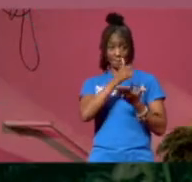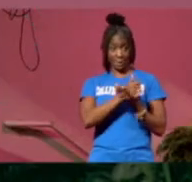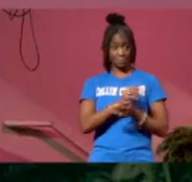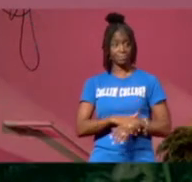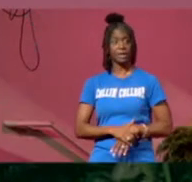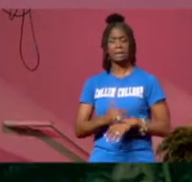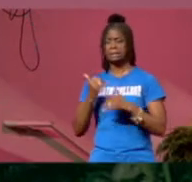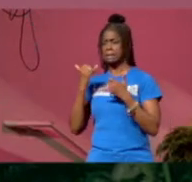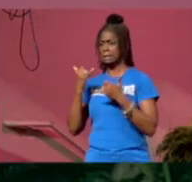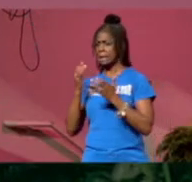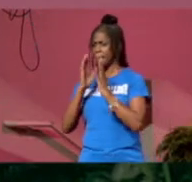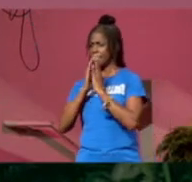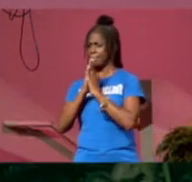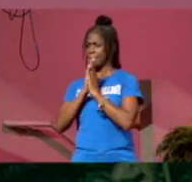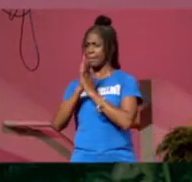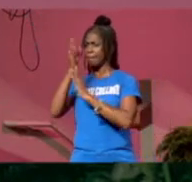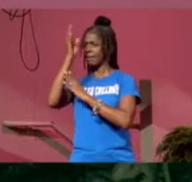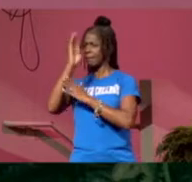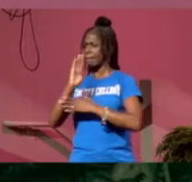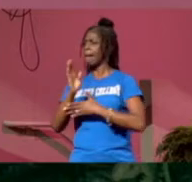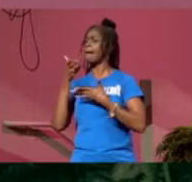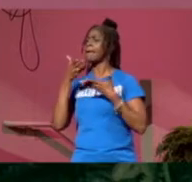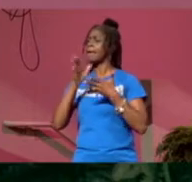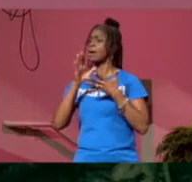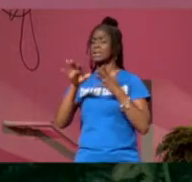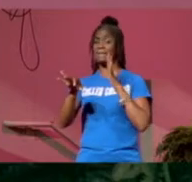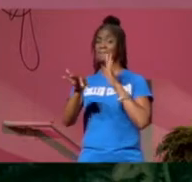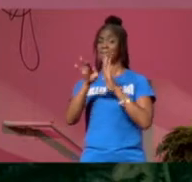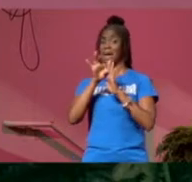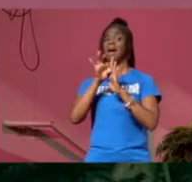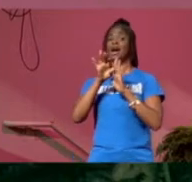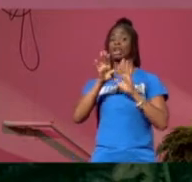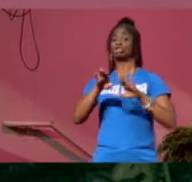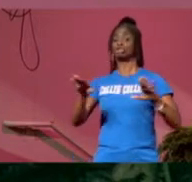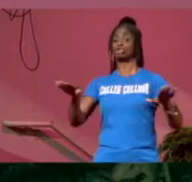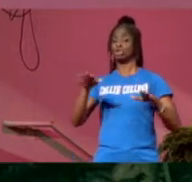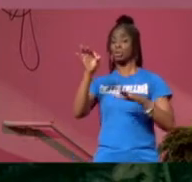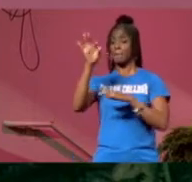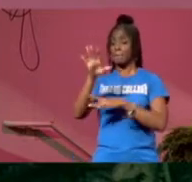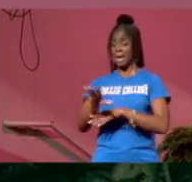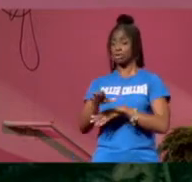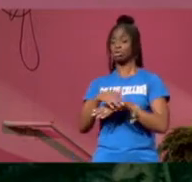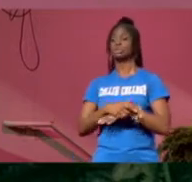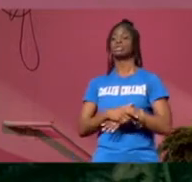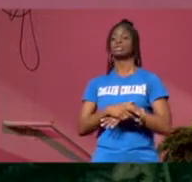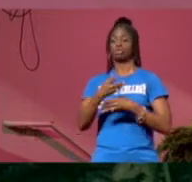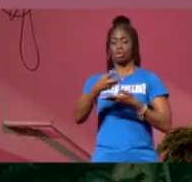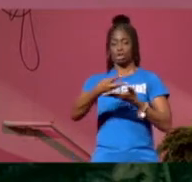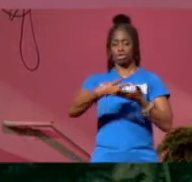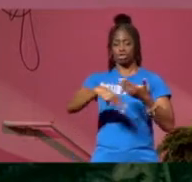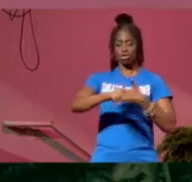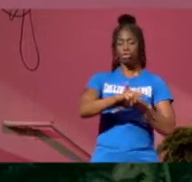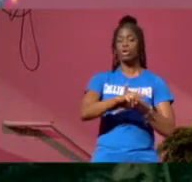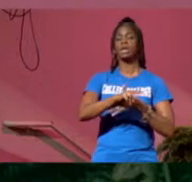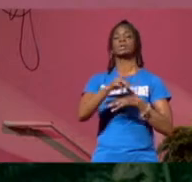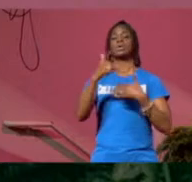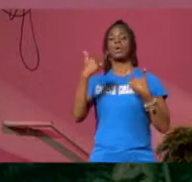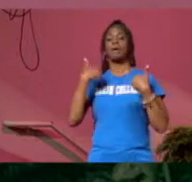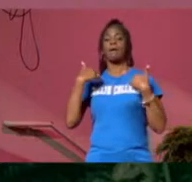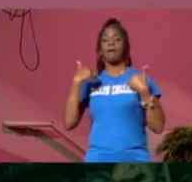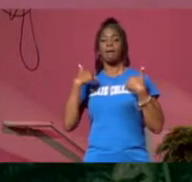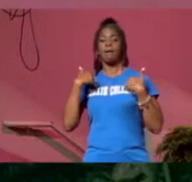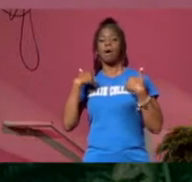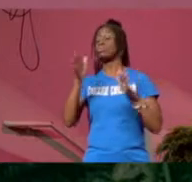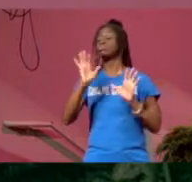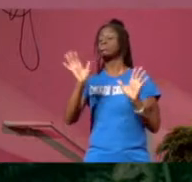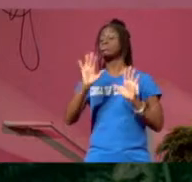God sends us a children's pastor. But next Sunday, after Superhero Sunday, join Pastor Fitzgerald for a word of prayer on